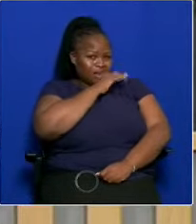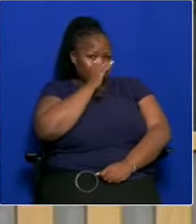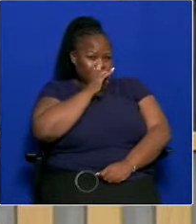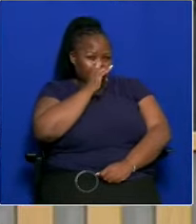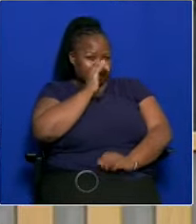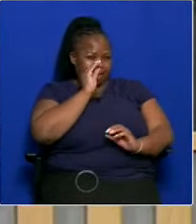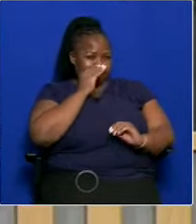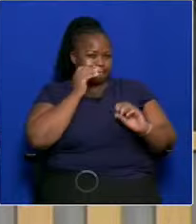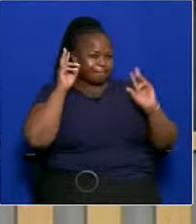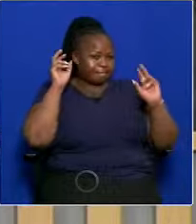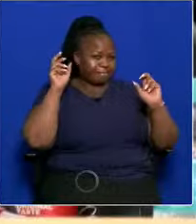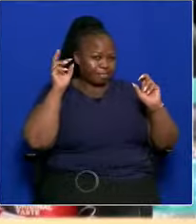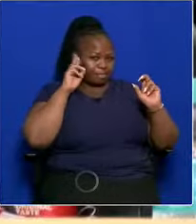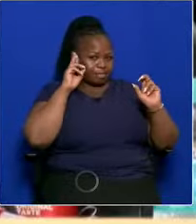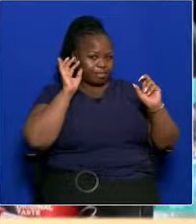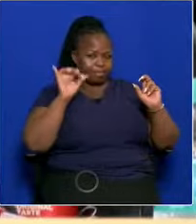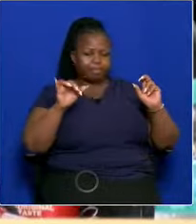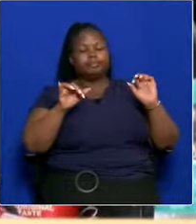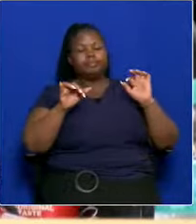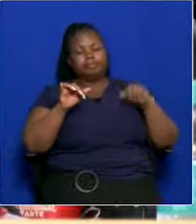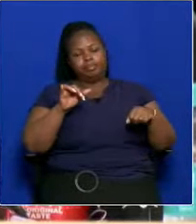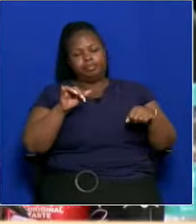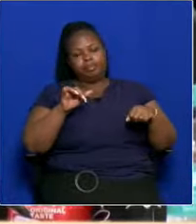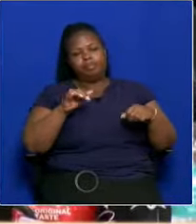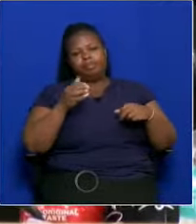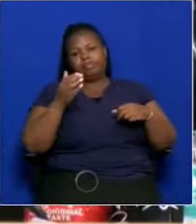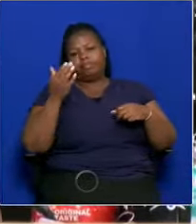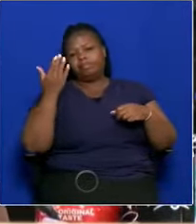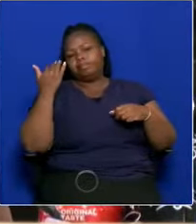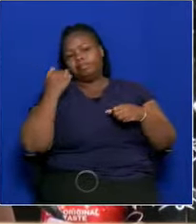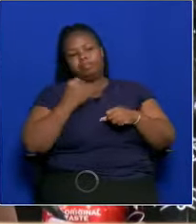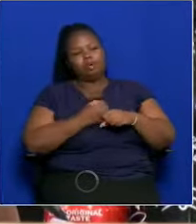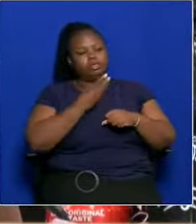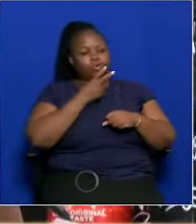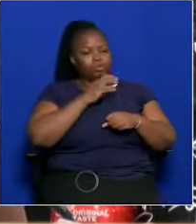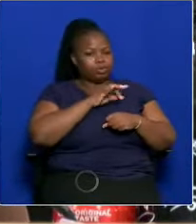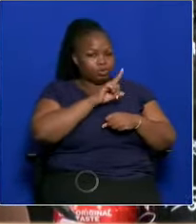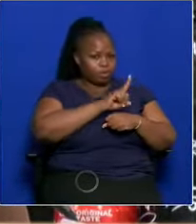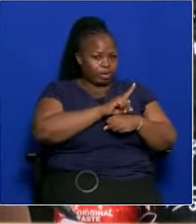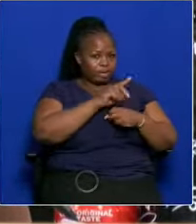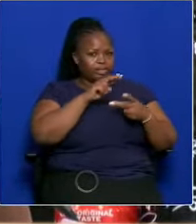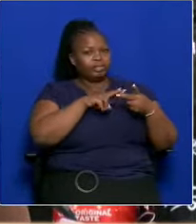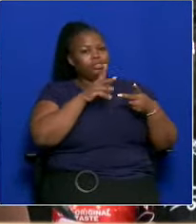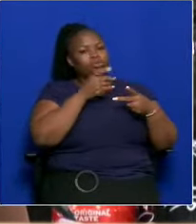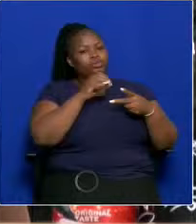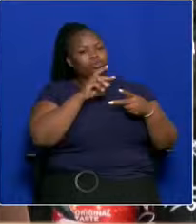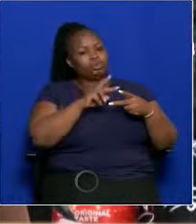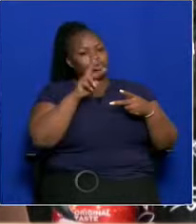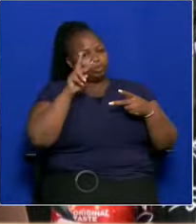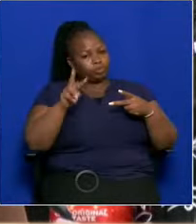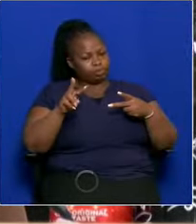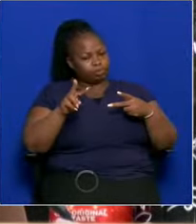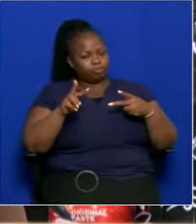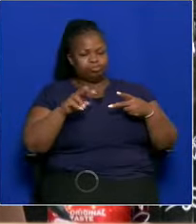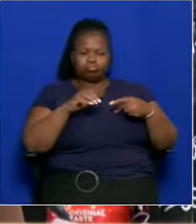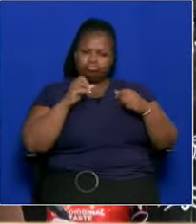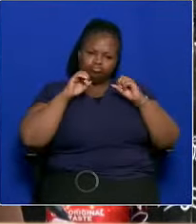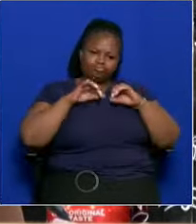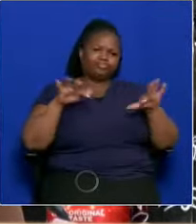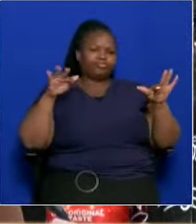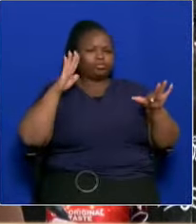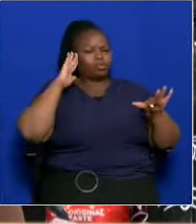Yes. So by 2021, 2022, it was publicly known that Mr. Matlala